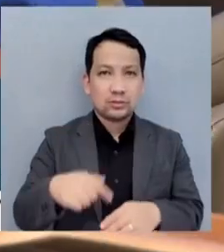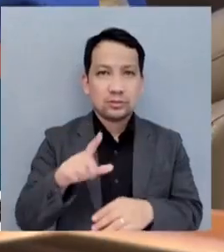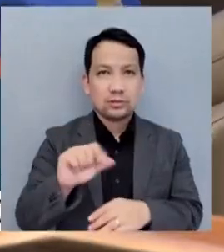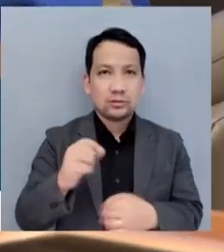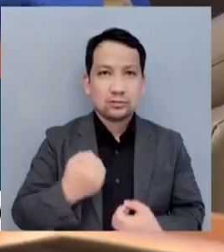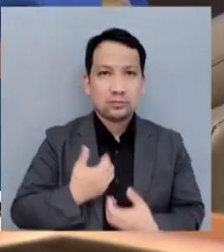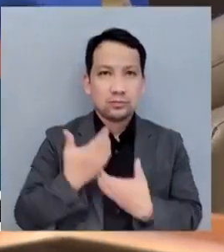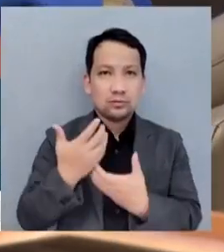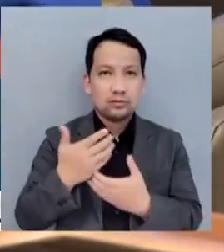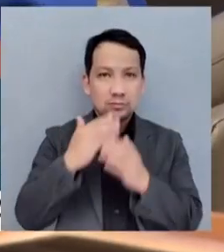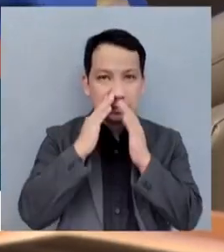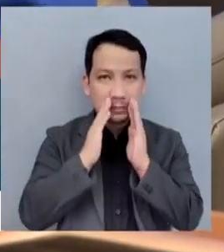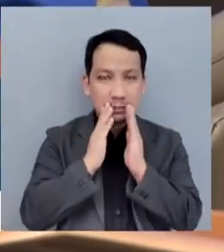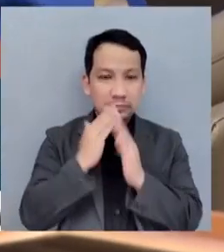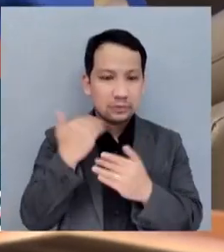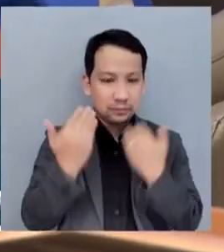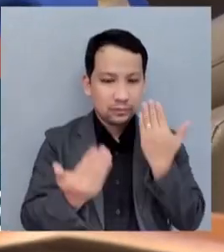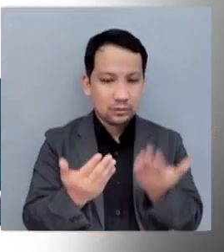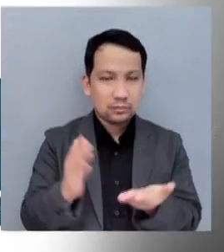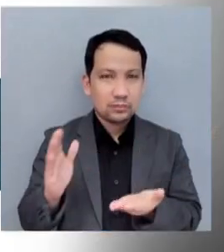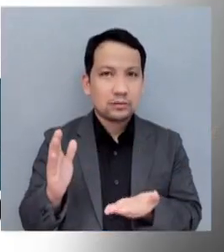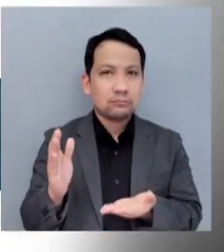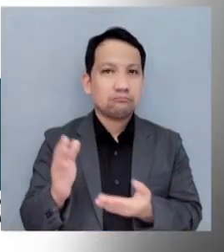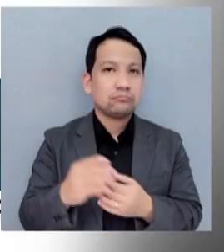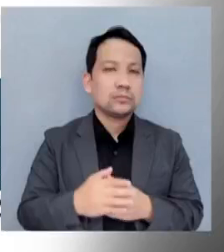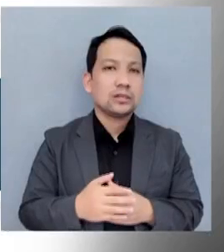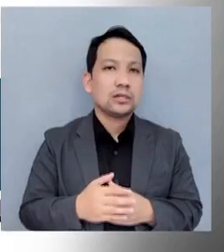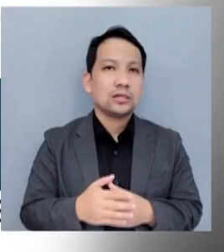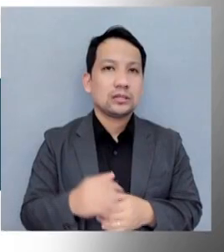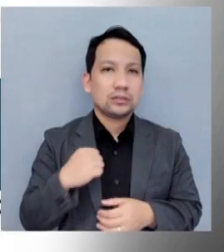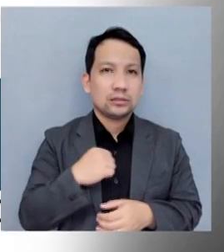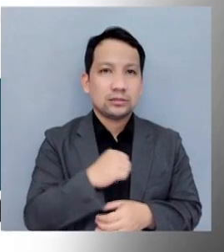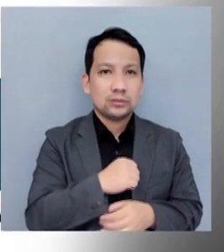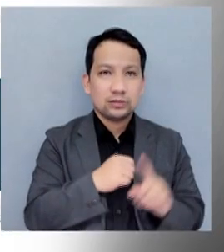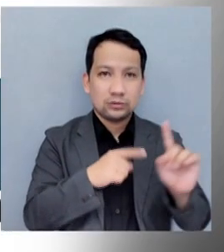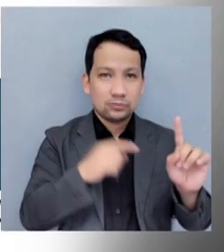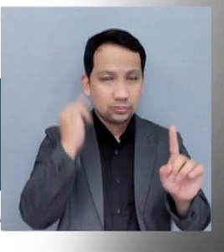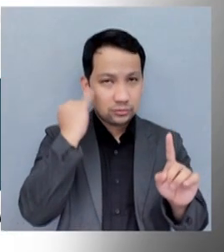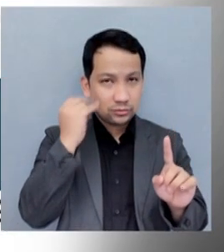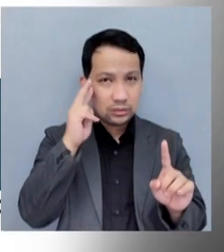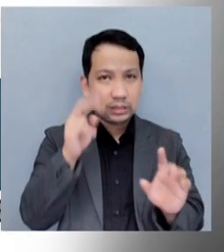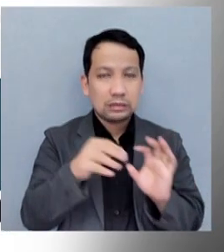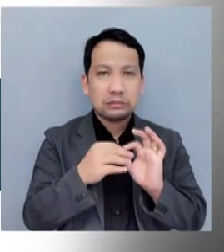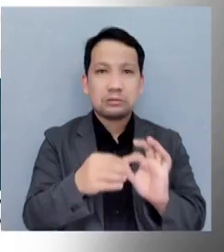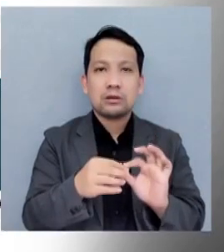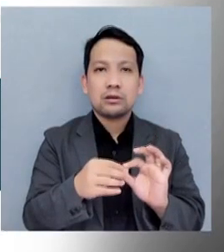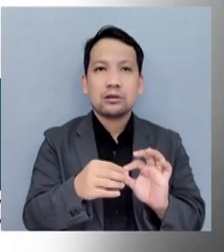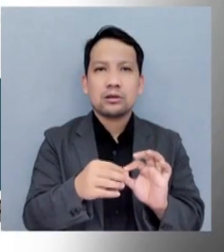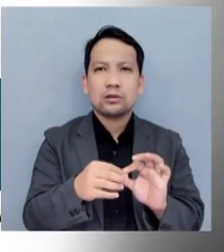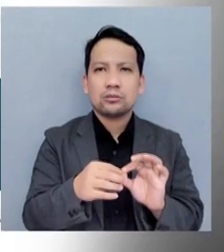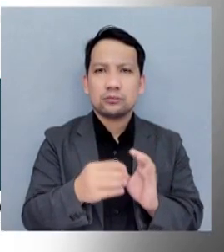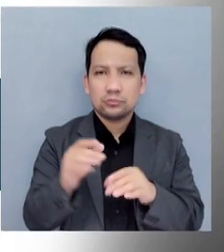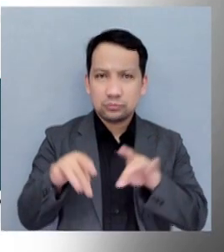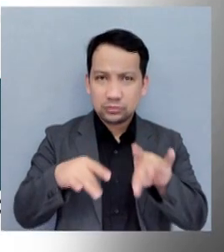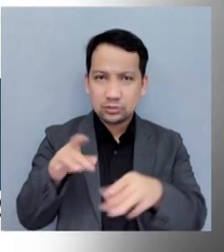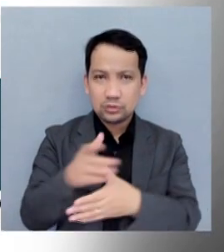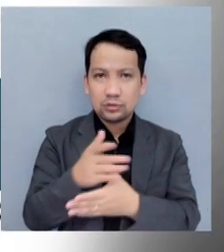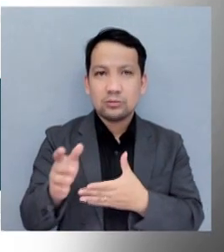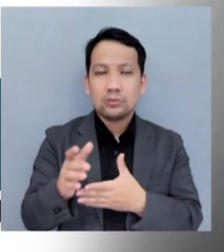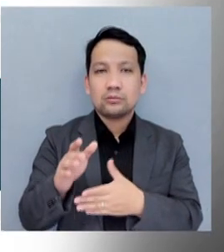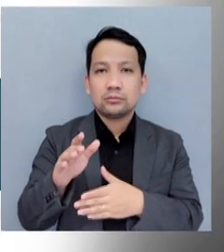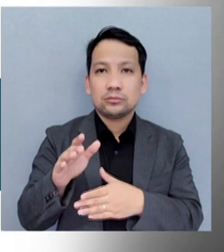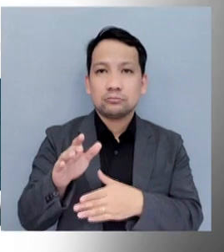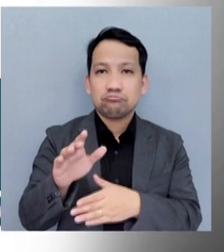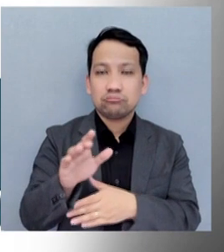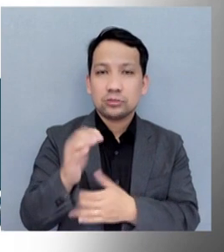their sadness over Del Rosario's passing. Senate Majority Leader Joel Villanueva says Del Rosario's contributions to the country